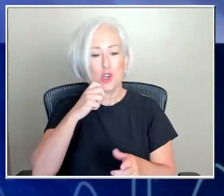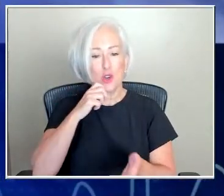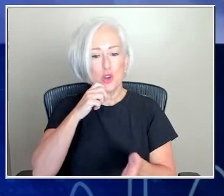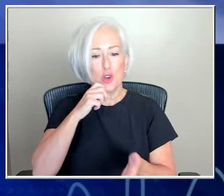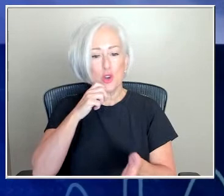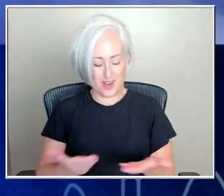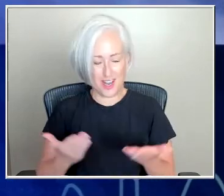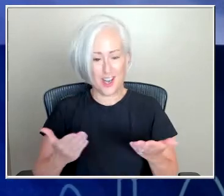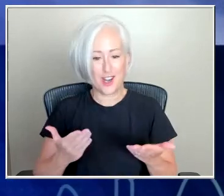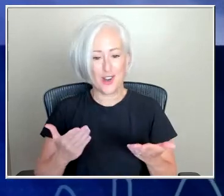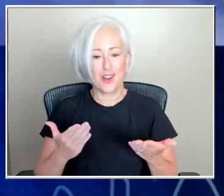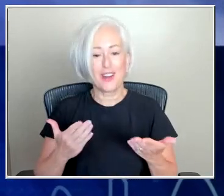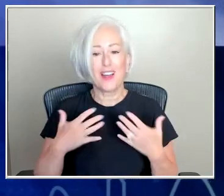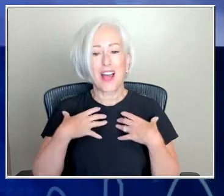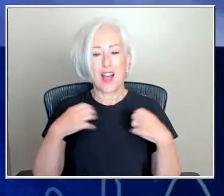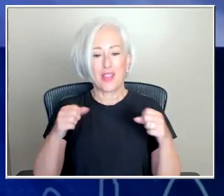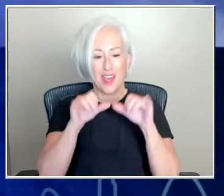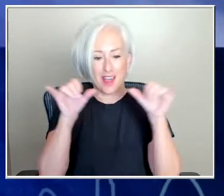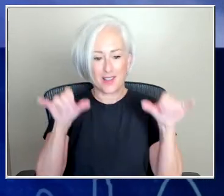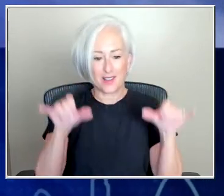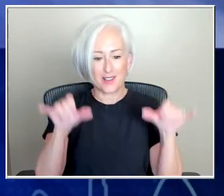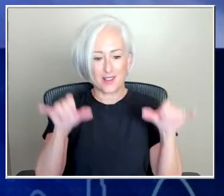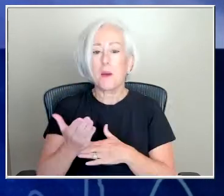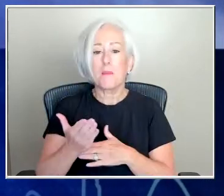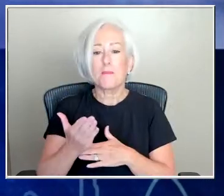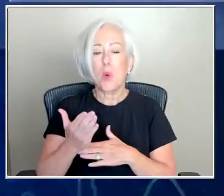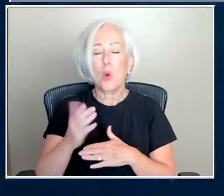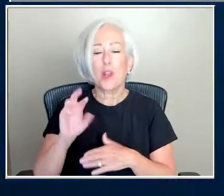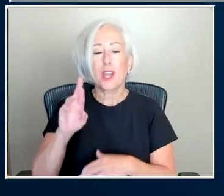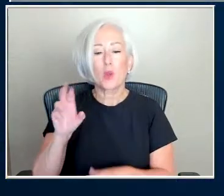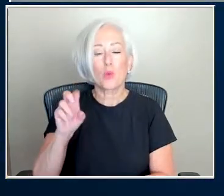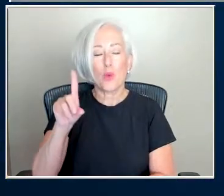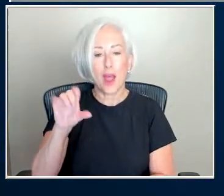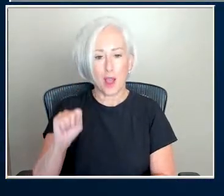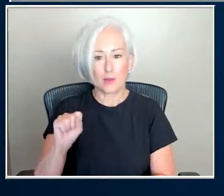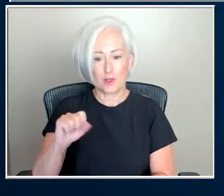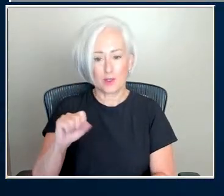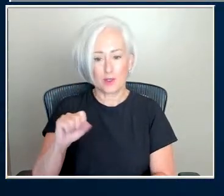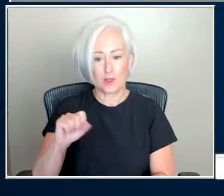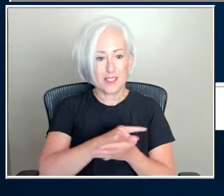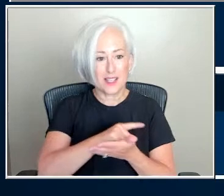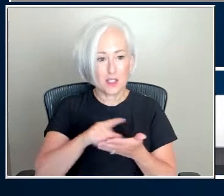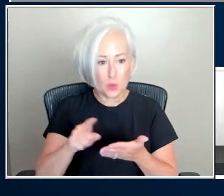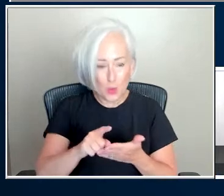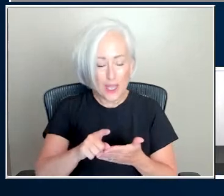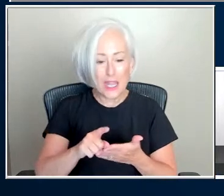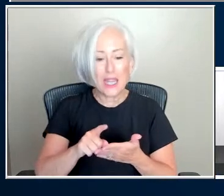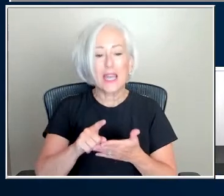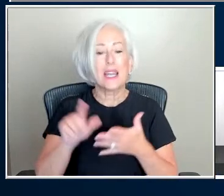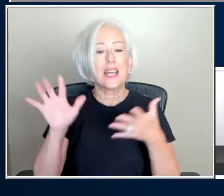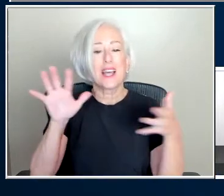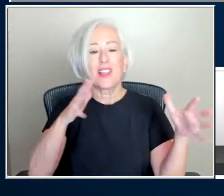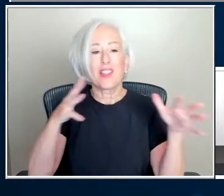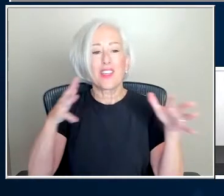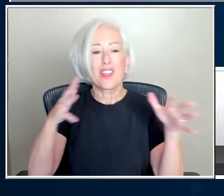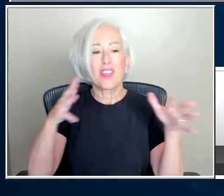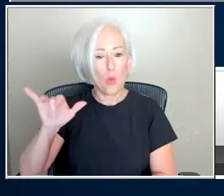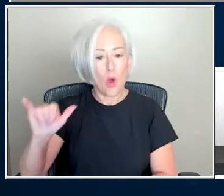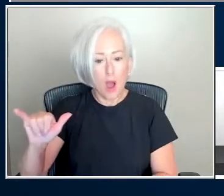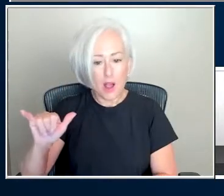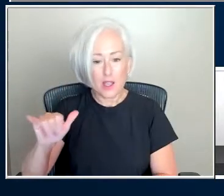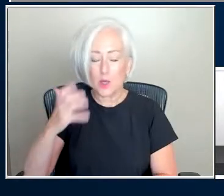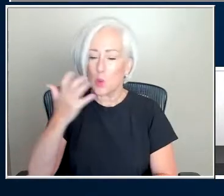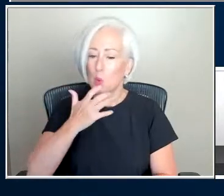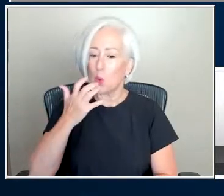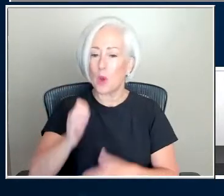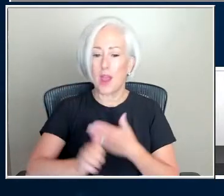morning rounds. Twice already this week, the air quality in Kansas City has reached hazardous levels, and the recent wildfires in Canada are